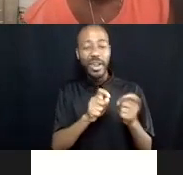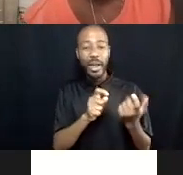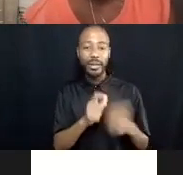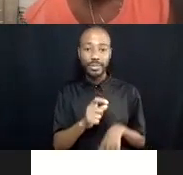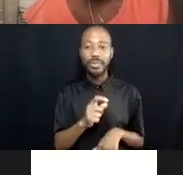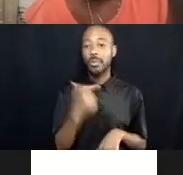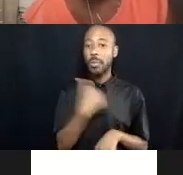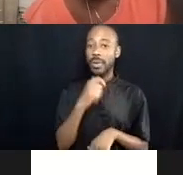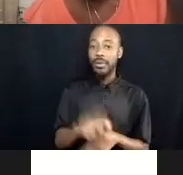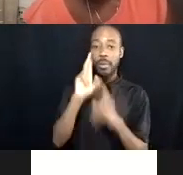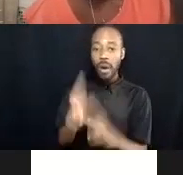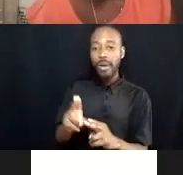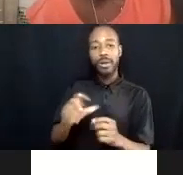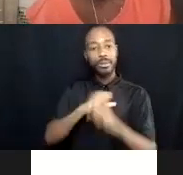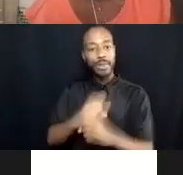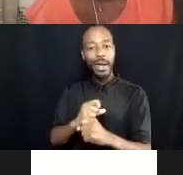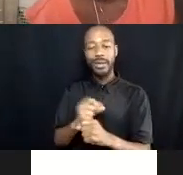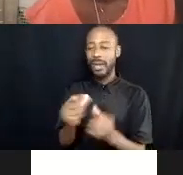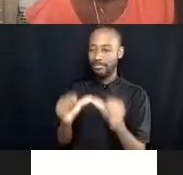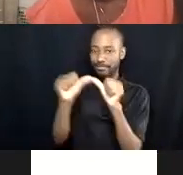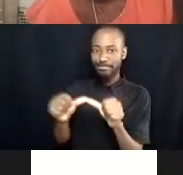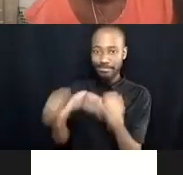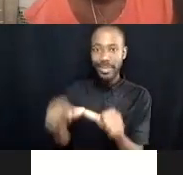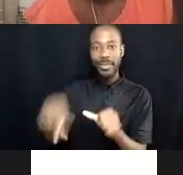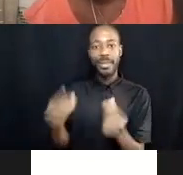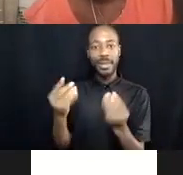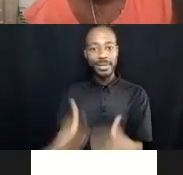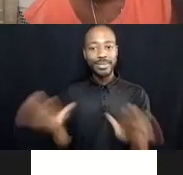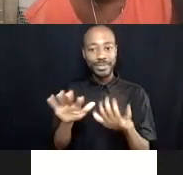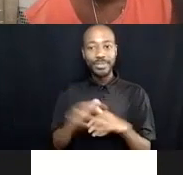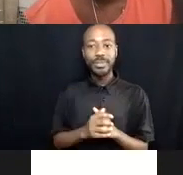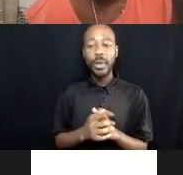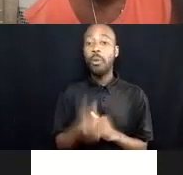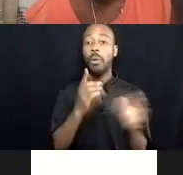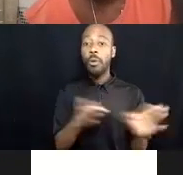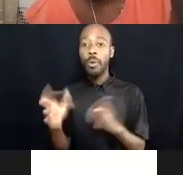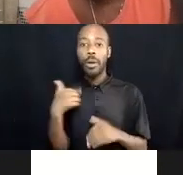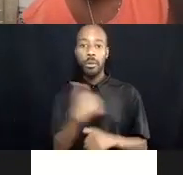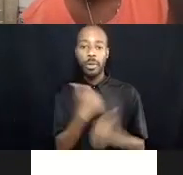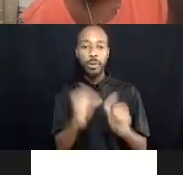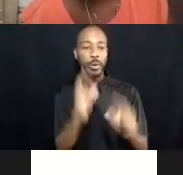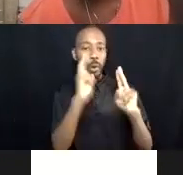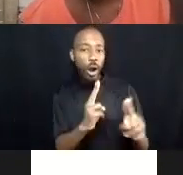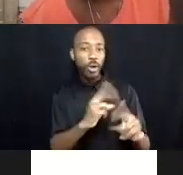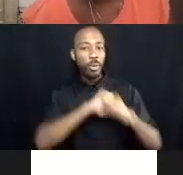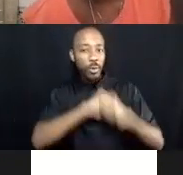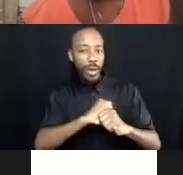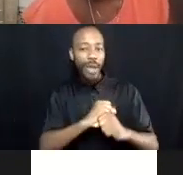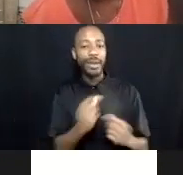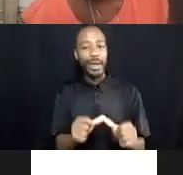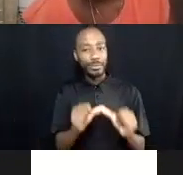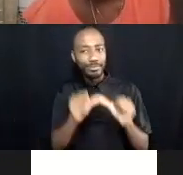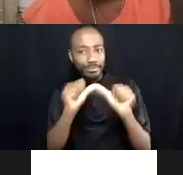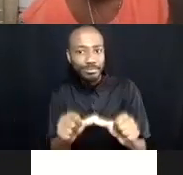and sustain this land. And so one of the ways that I believe we are trying to honor, protect, and sustain the land is by being